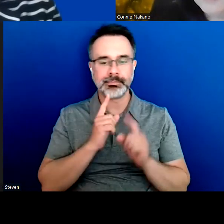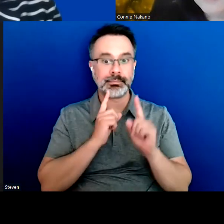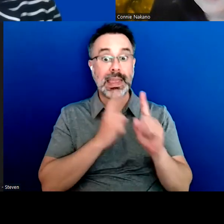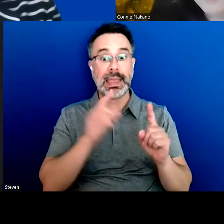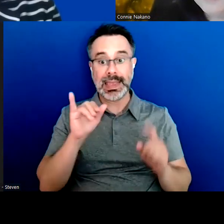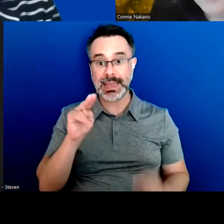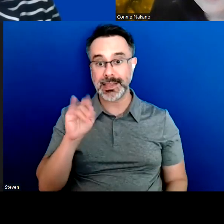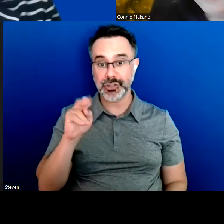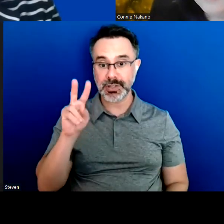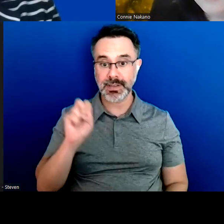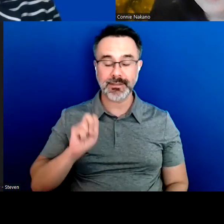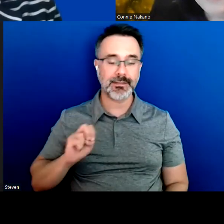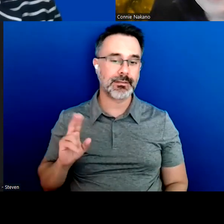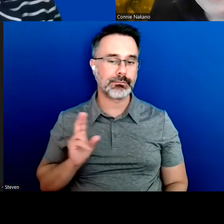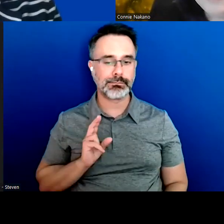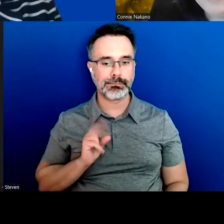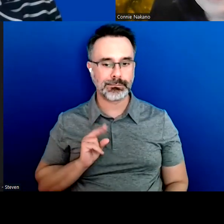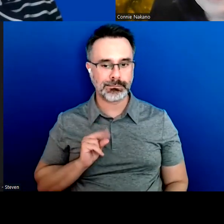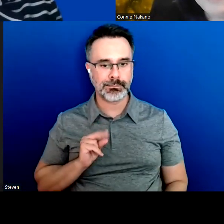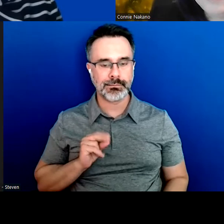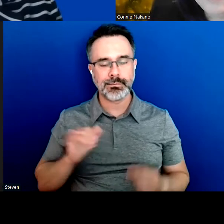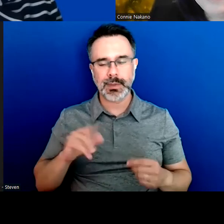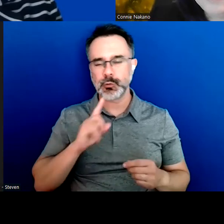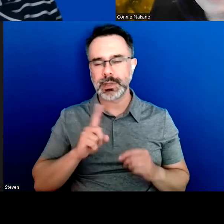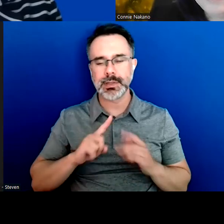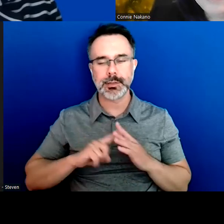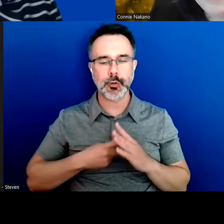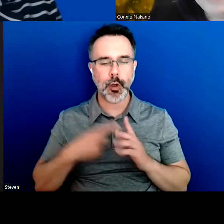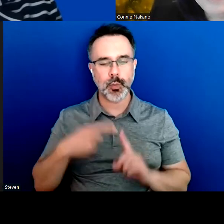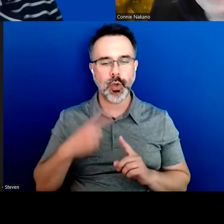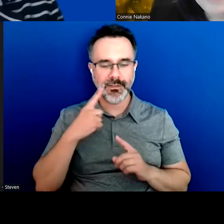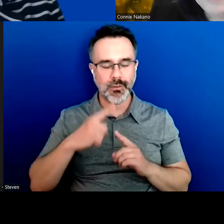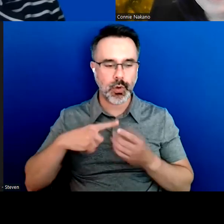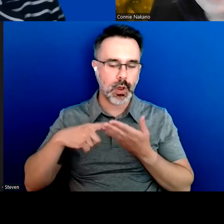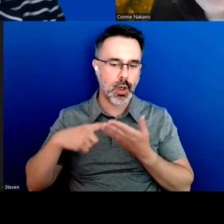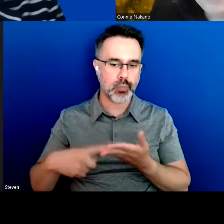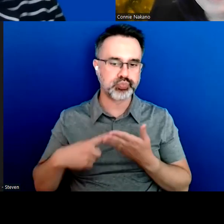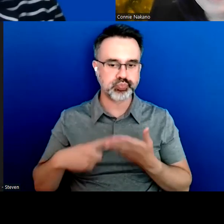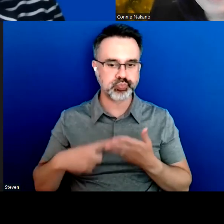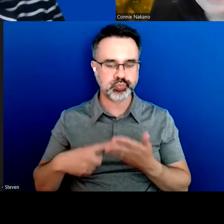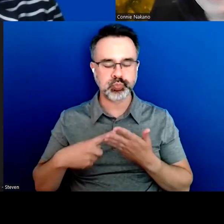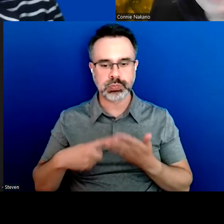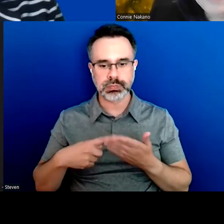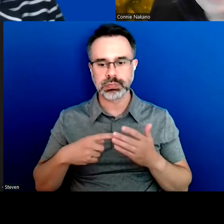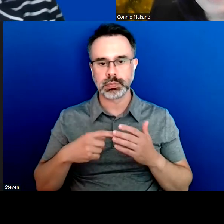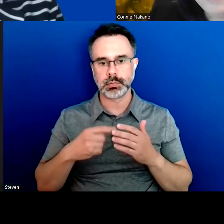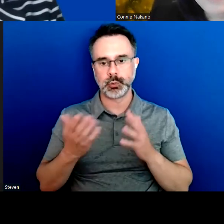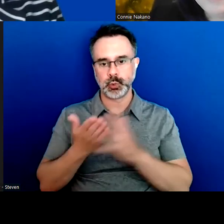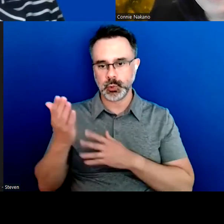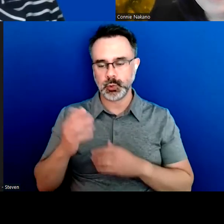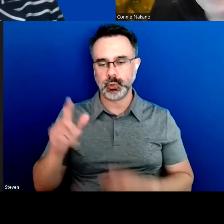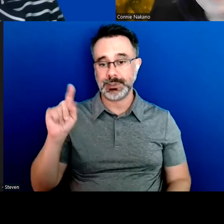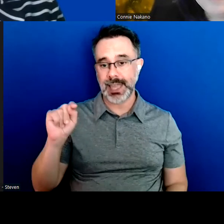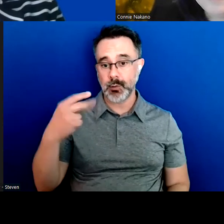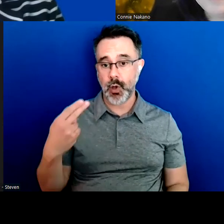it was a starting point for conversation and dialogue through the town halls